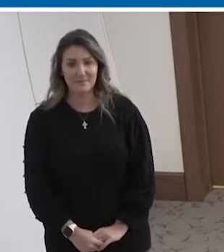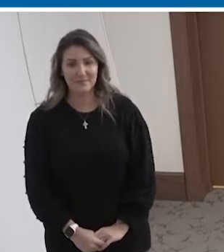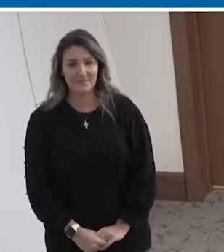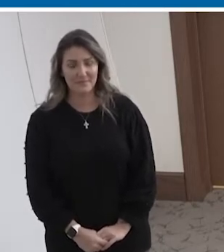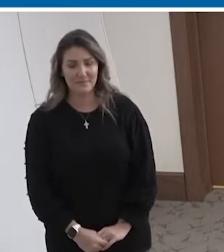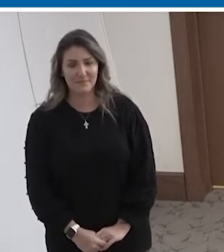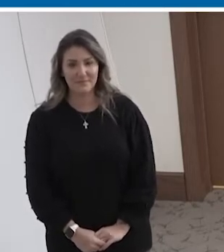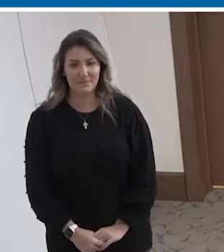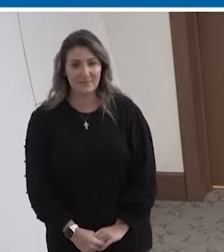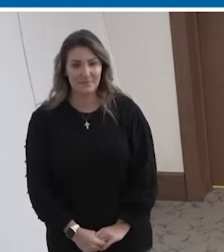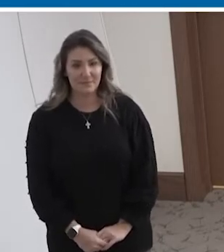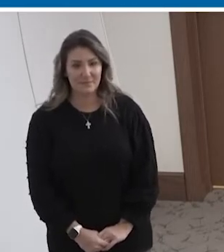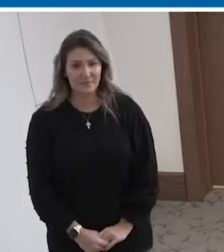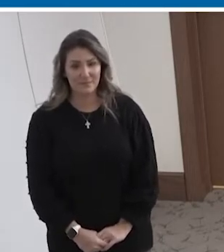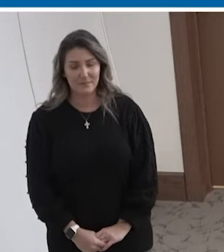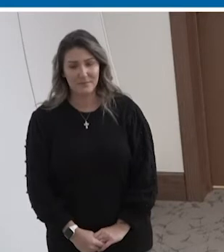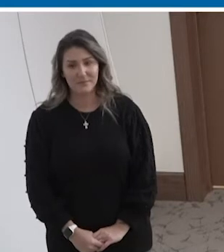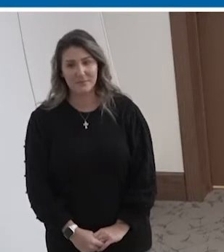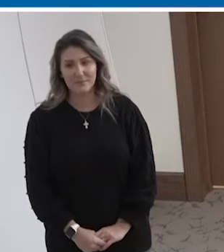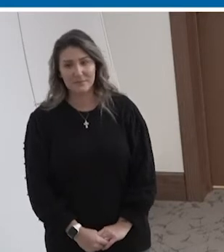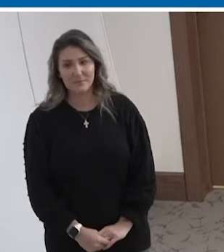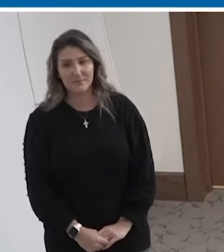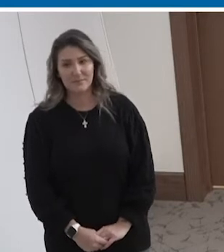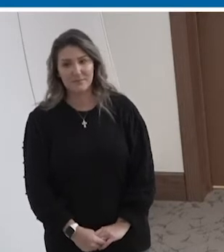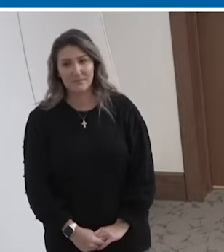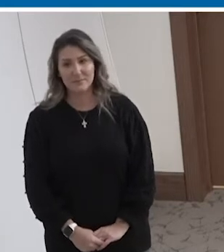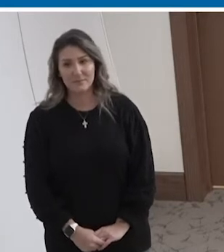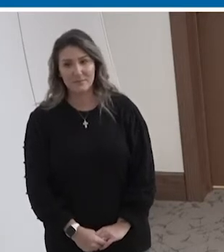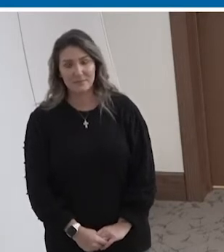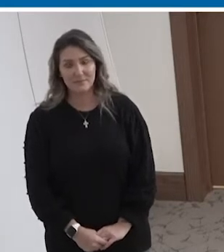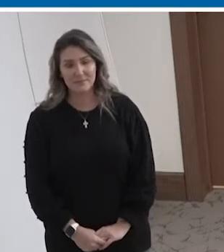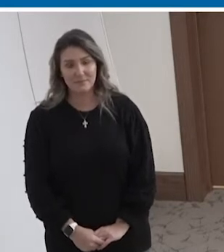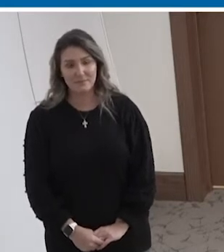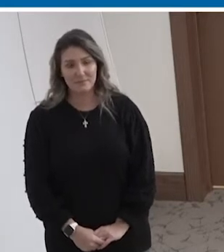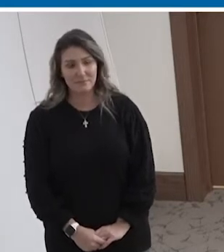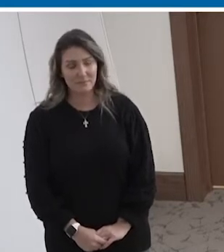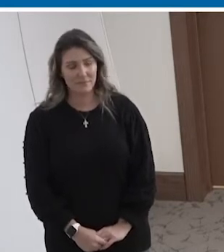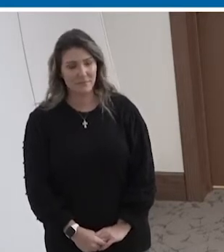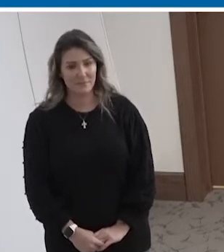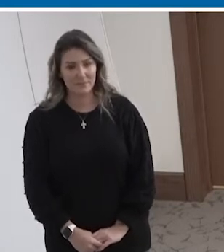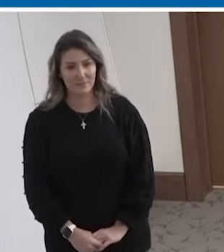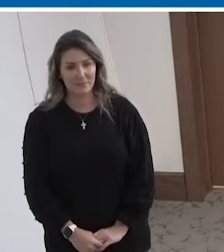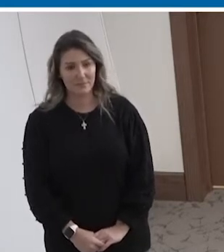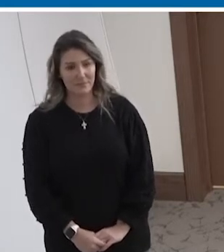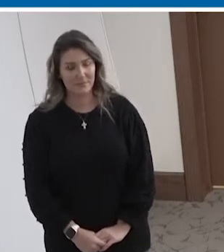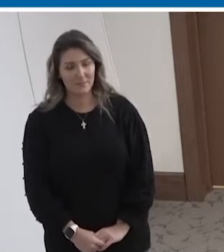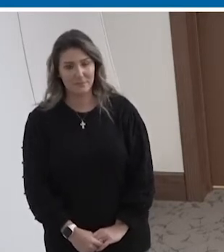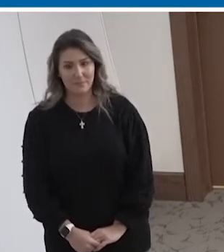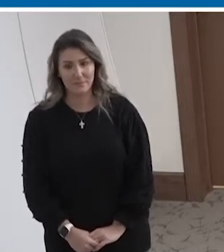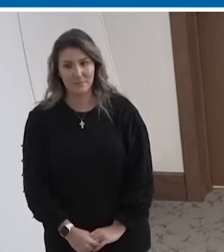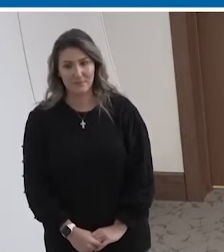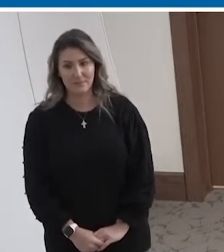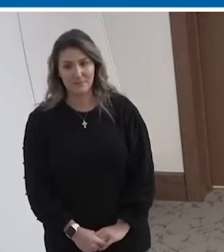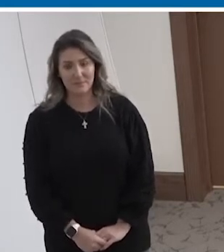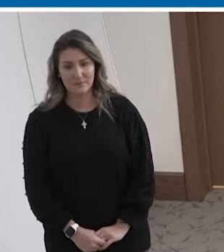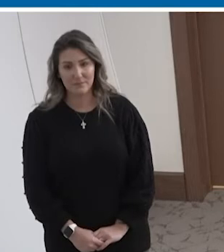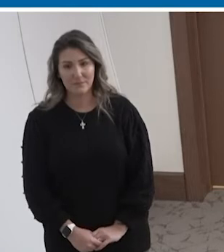es porque nos ayuda a impedir que el